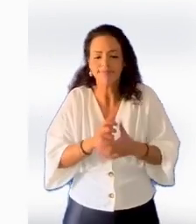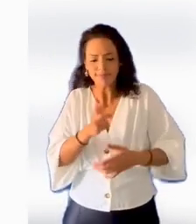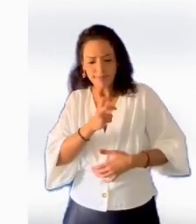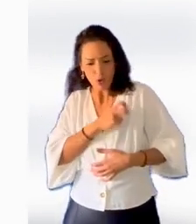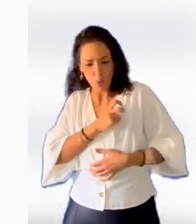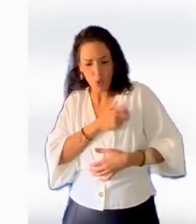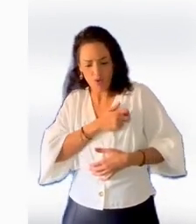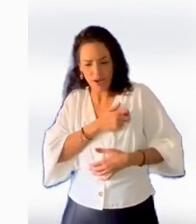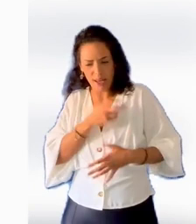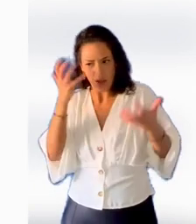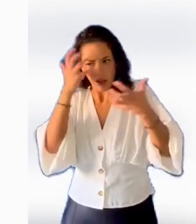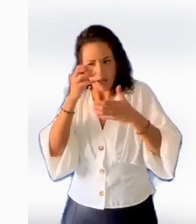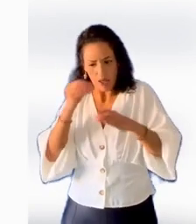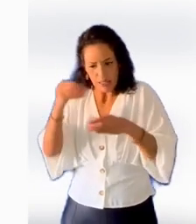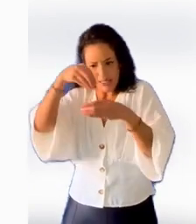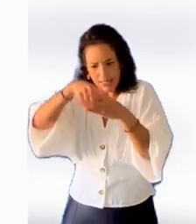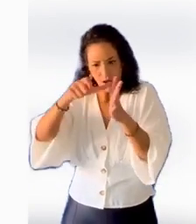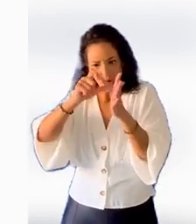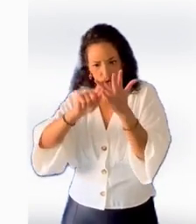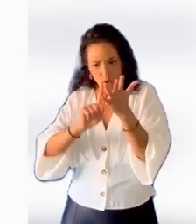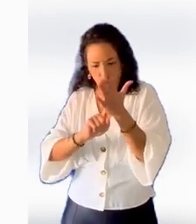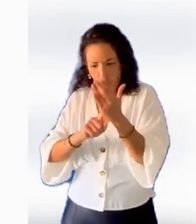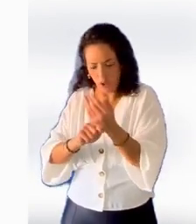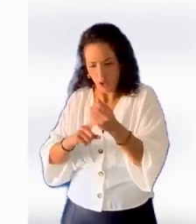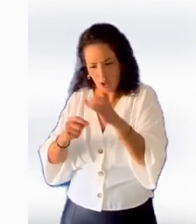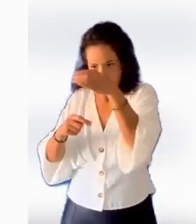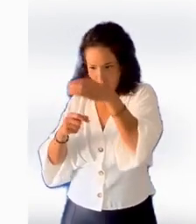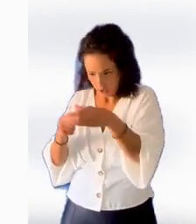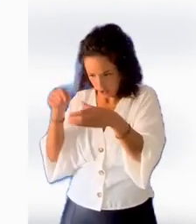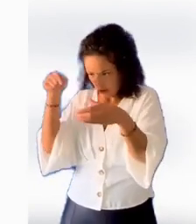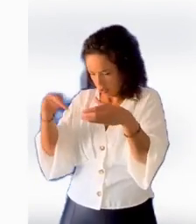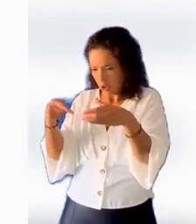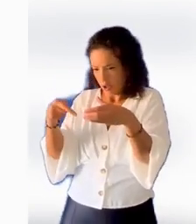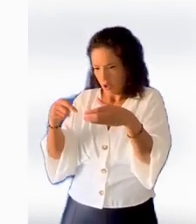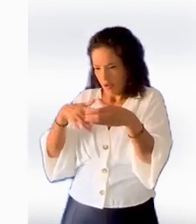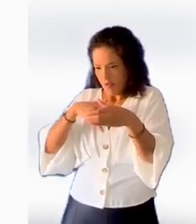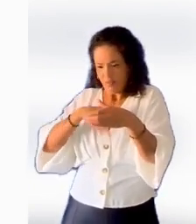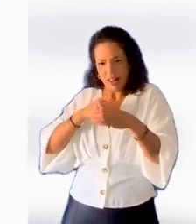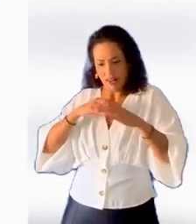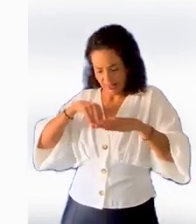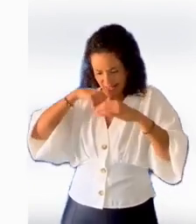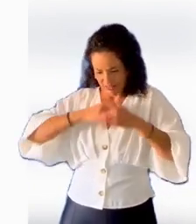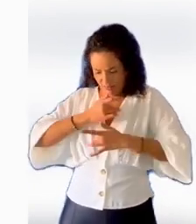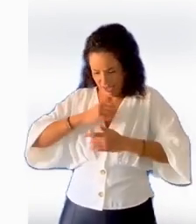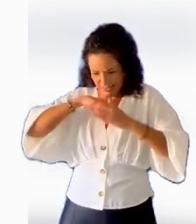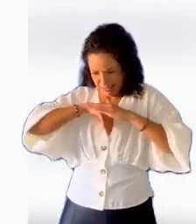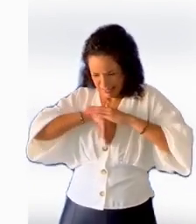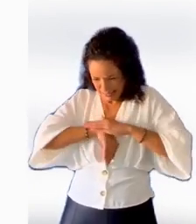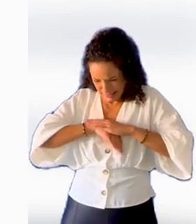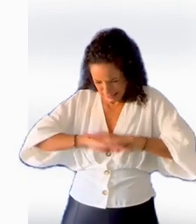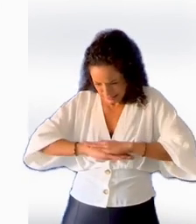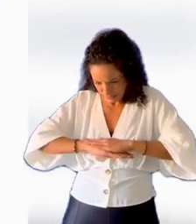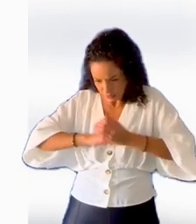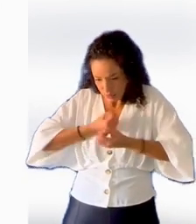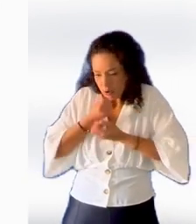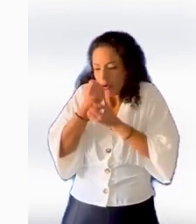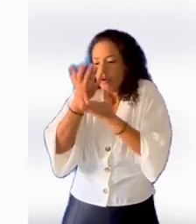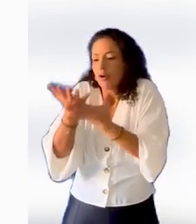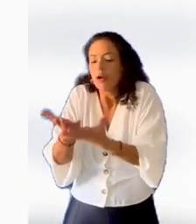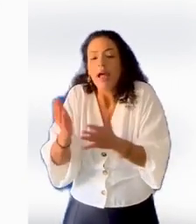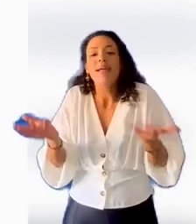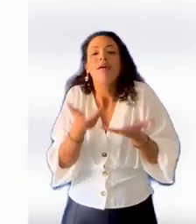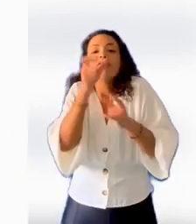or a fear to the dolls, this may help someone to regain a sense of control and to externalise these feelings, as well as encouraging them to share them with others.